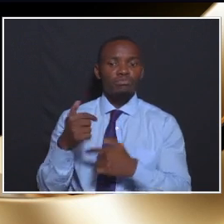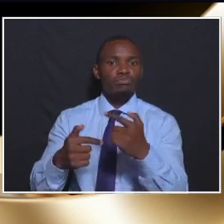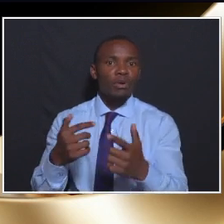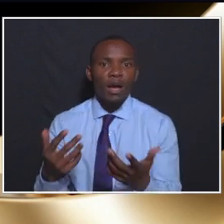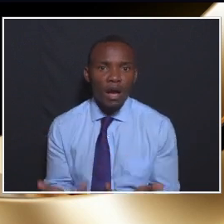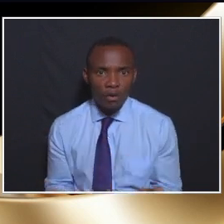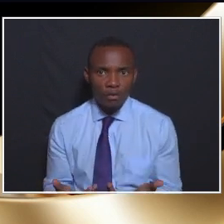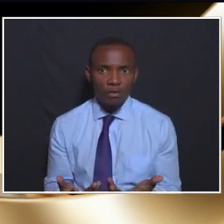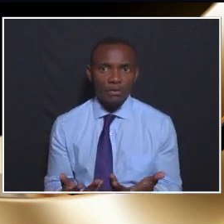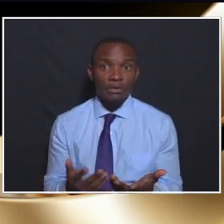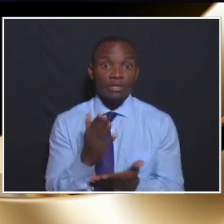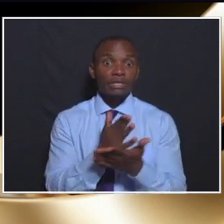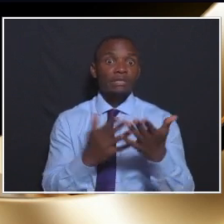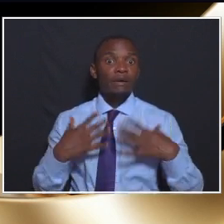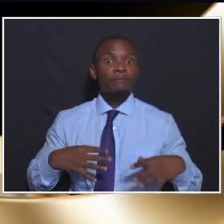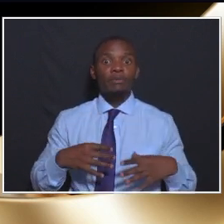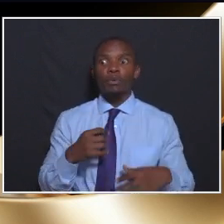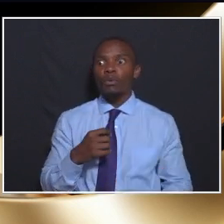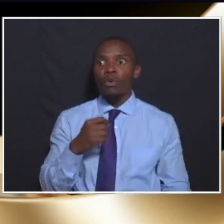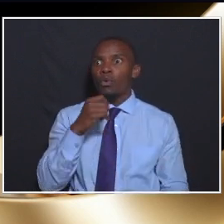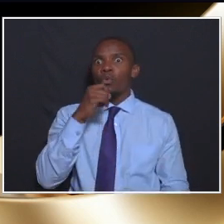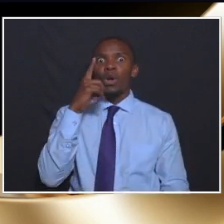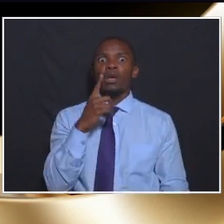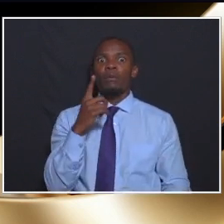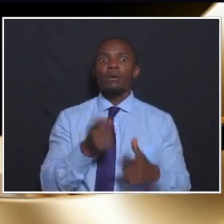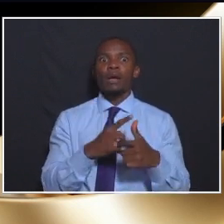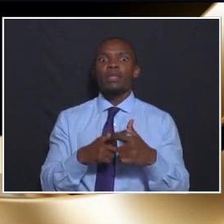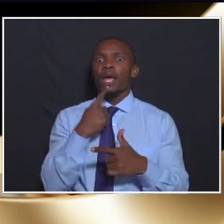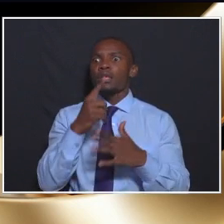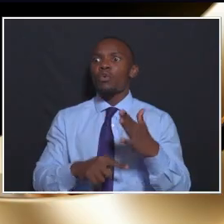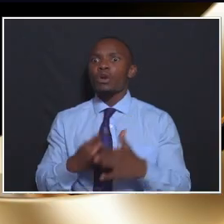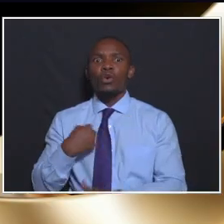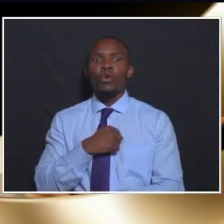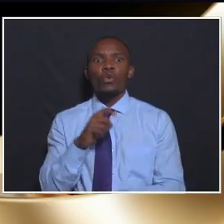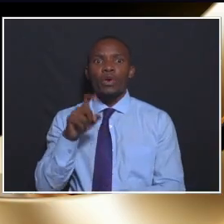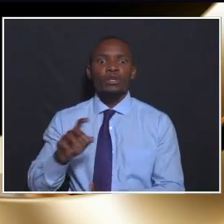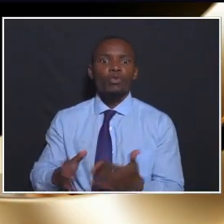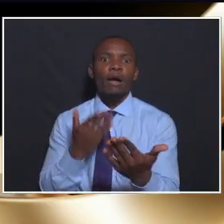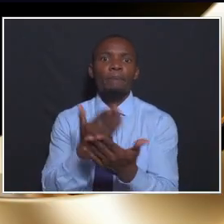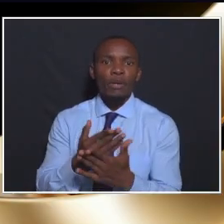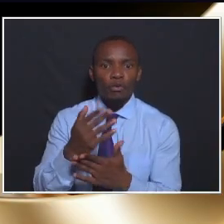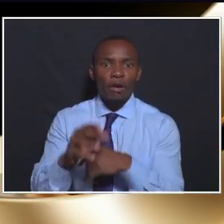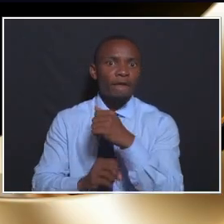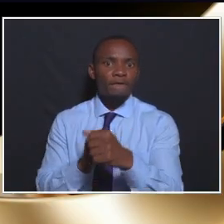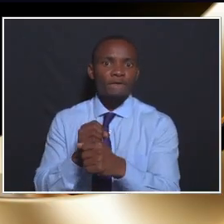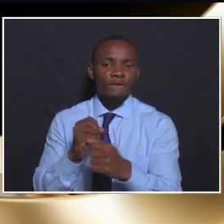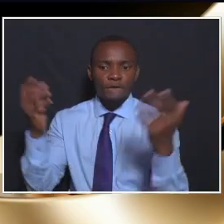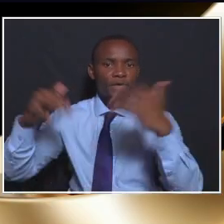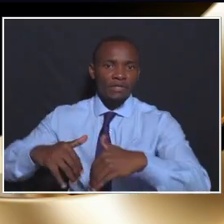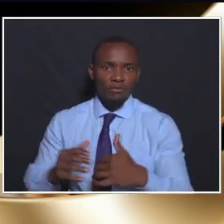people, there are festivals. We need to apply for festivals. You didn't know that you would apply for festivals when you made the movie? Really?